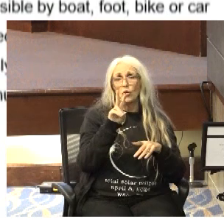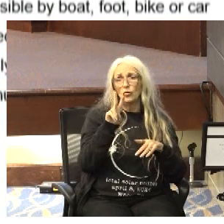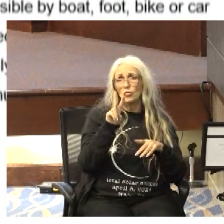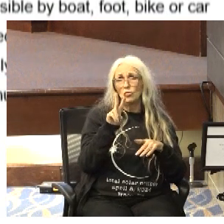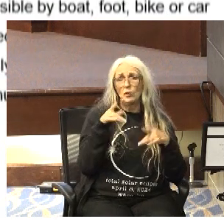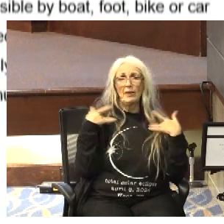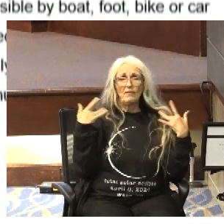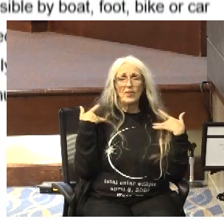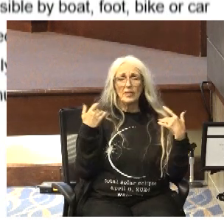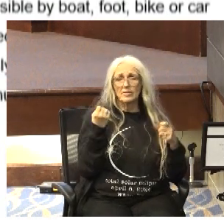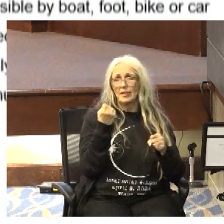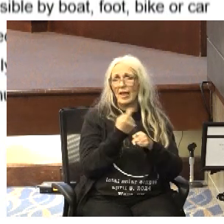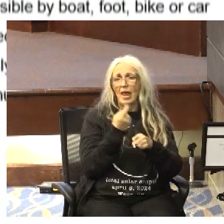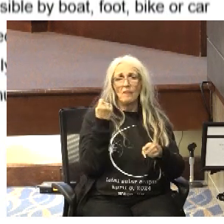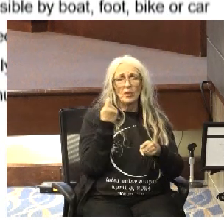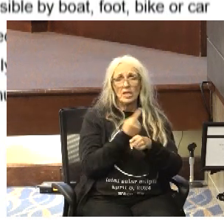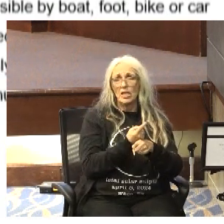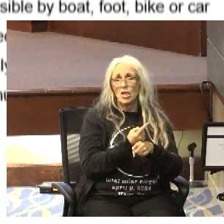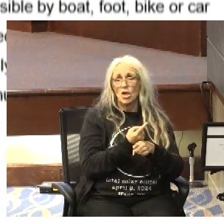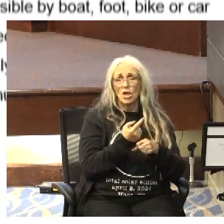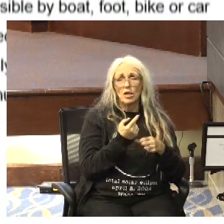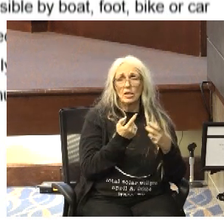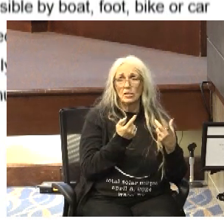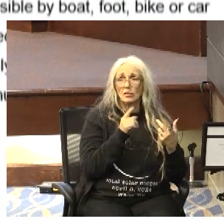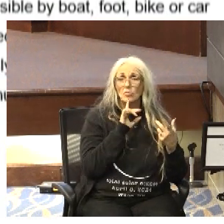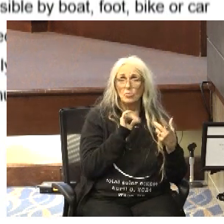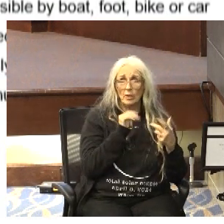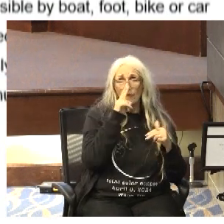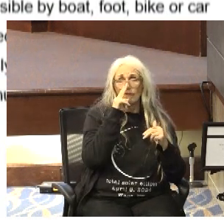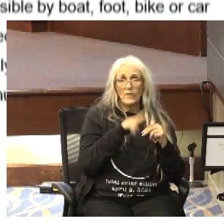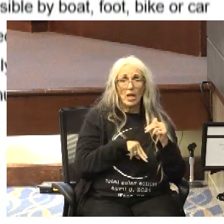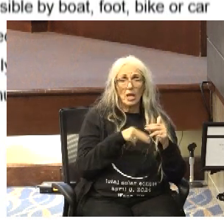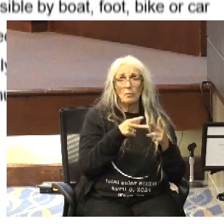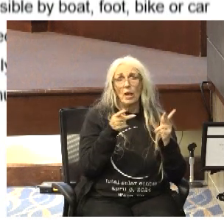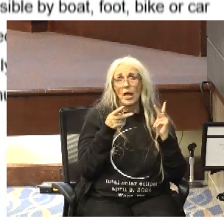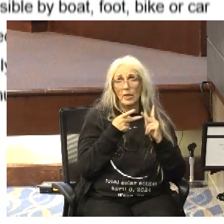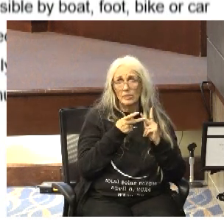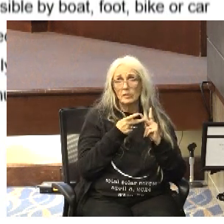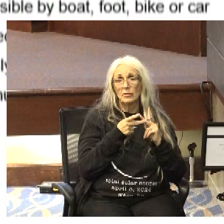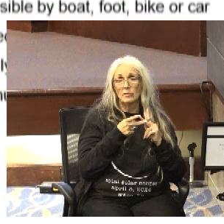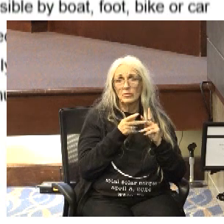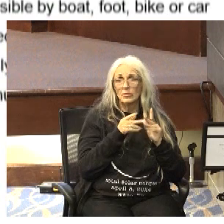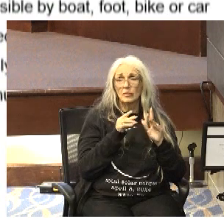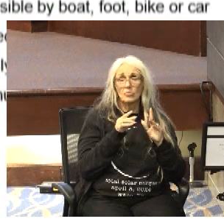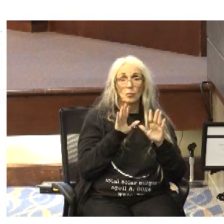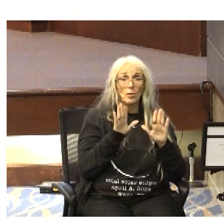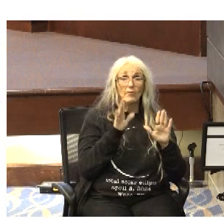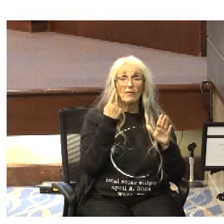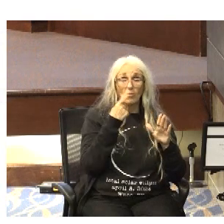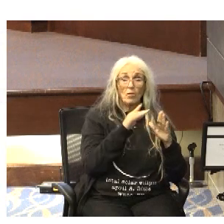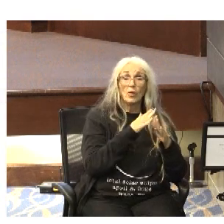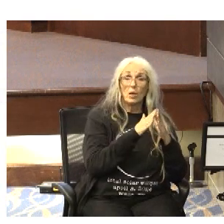there every year, and it's just, it's a fun place to hang out and a great asset to the community.